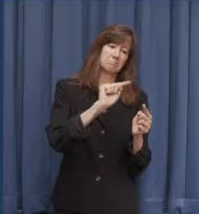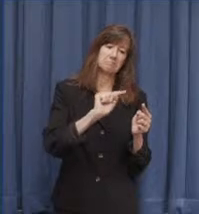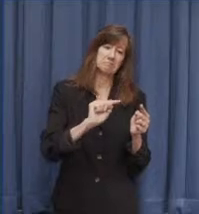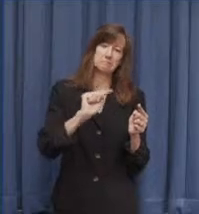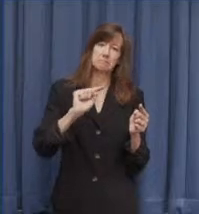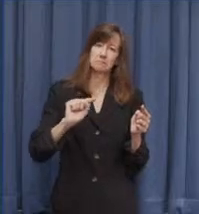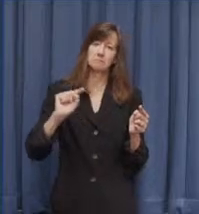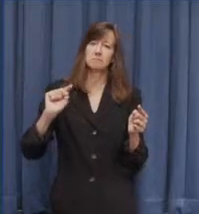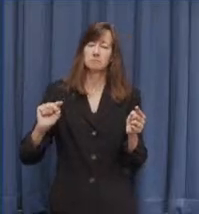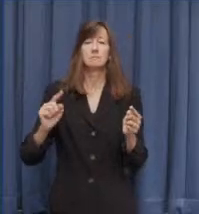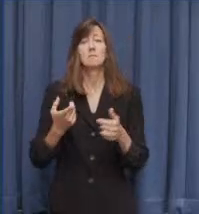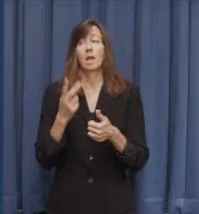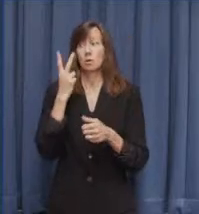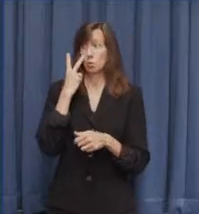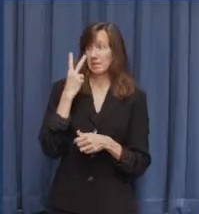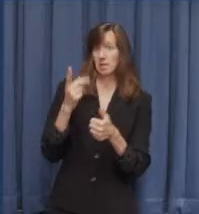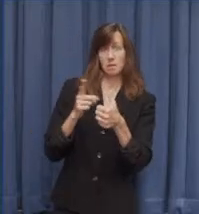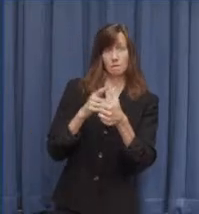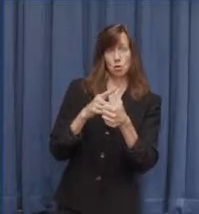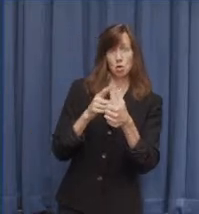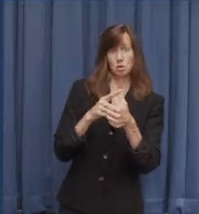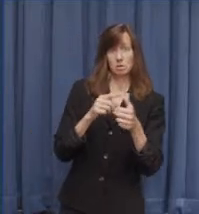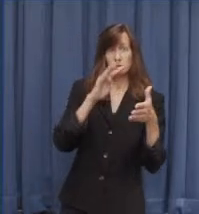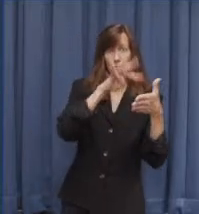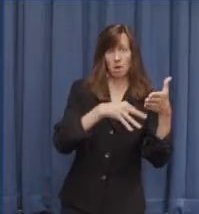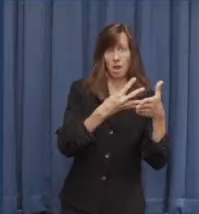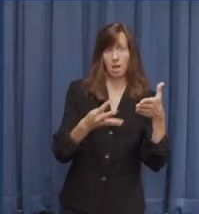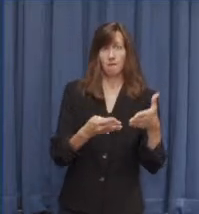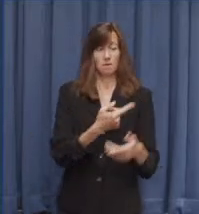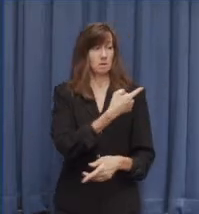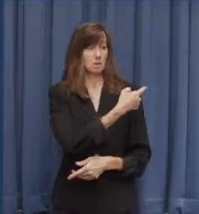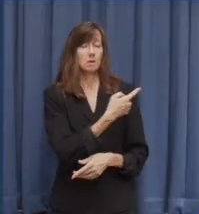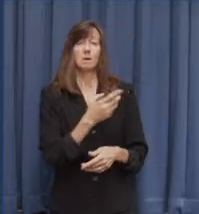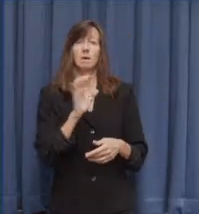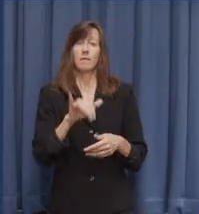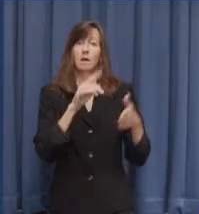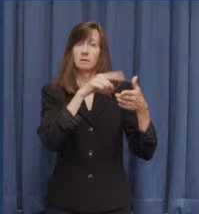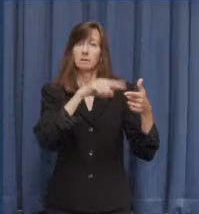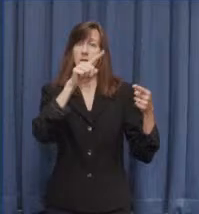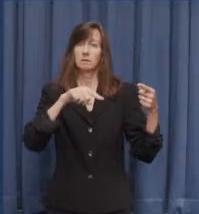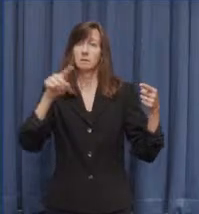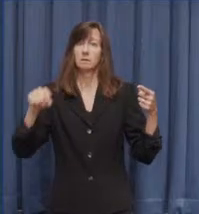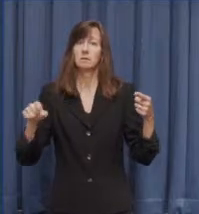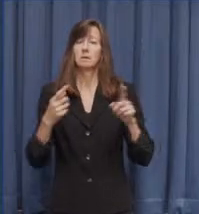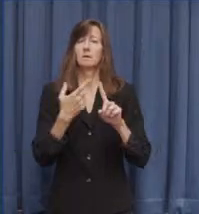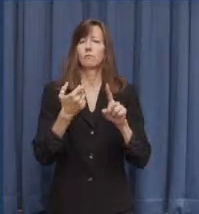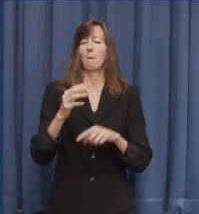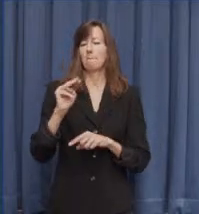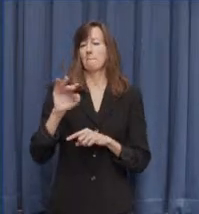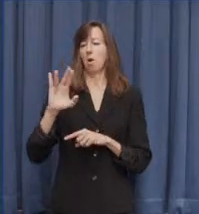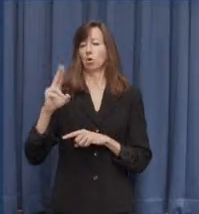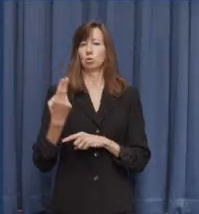from a leading British think tank. This was back in March of 2020.